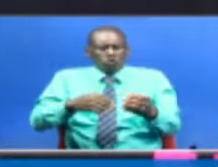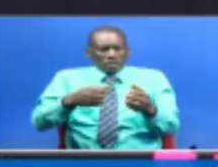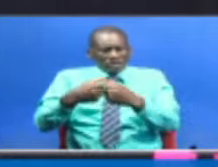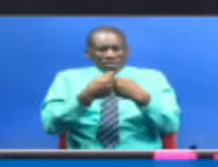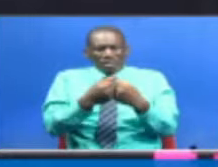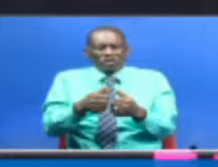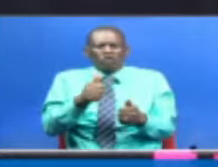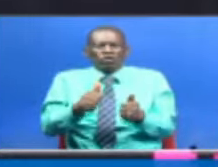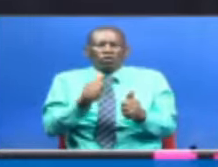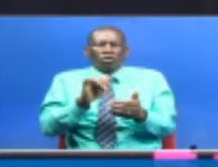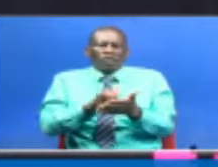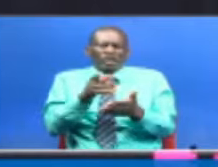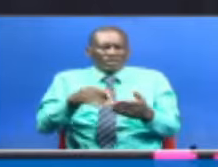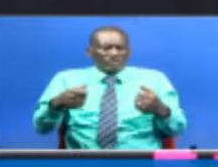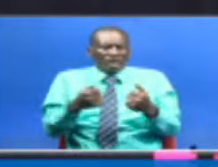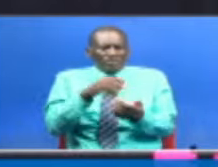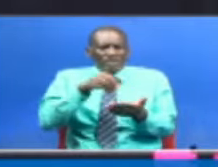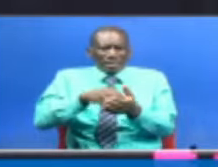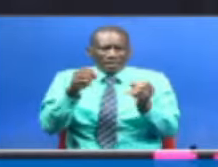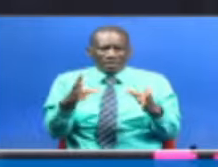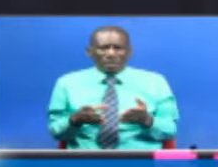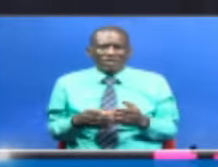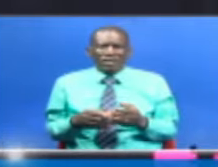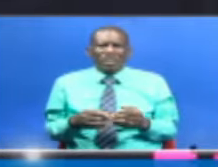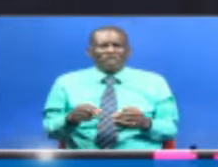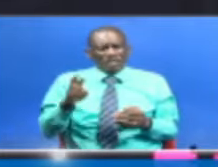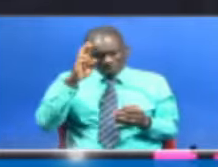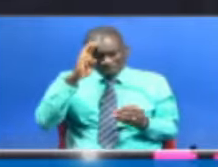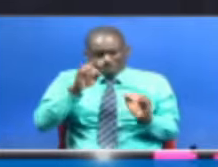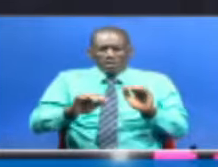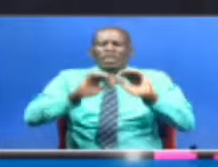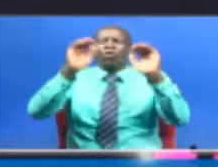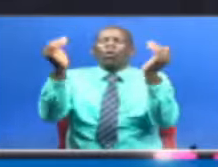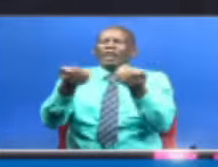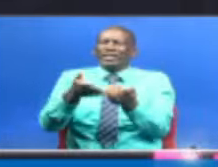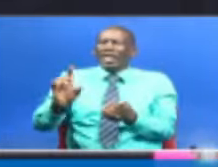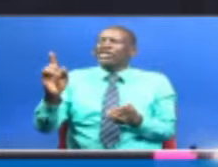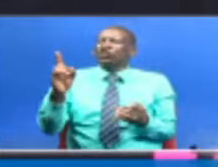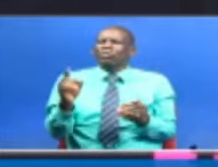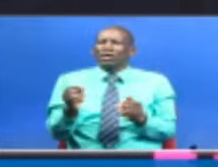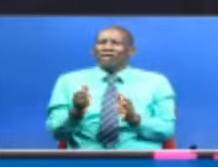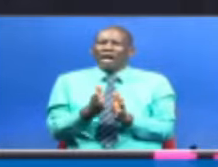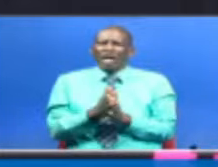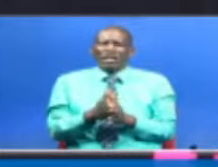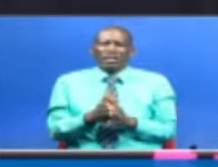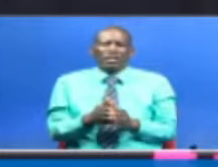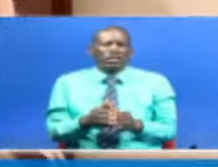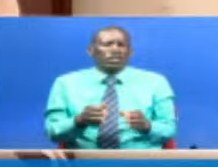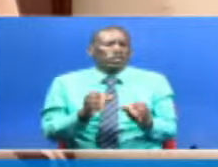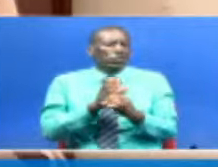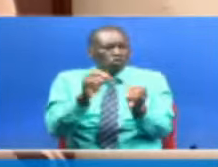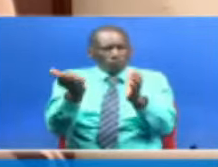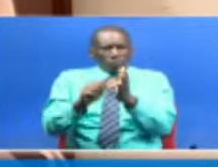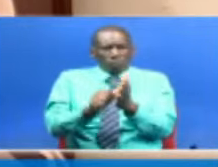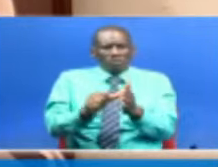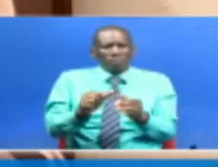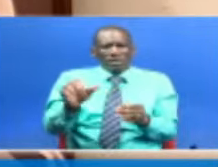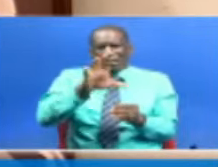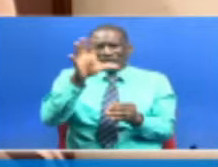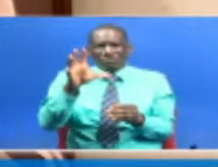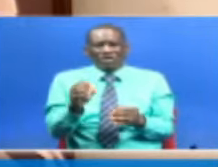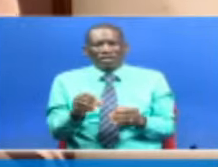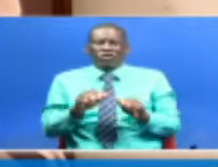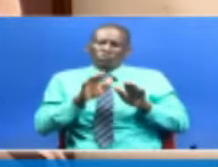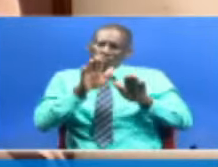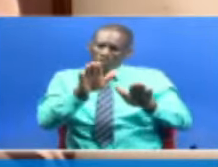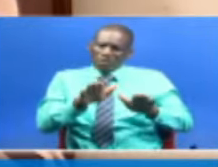again. Don't forget, we've just hosted the whole world in Nairobi, and you've not seen a flicker. So we've been very careful.